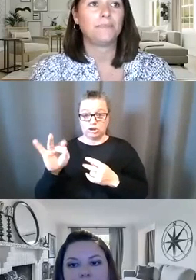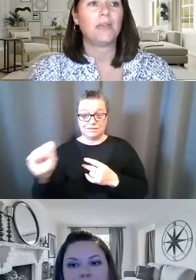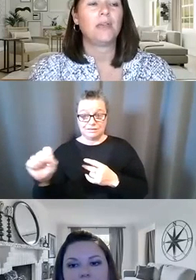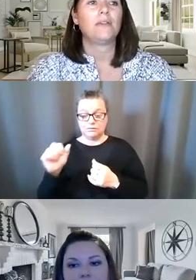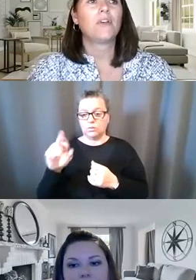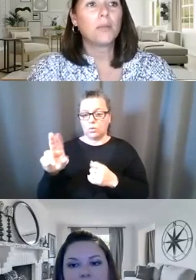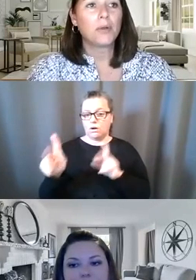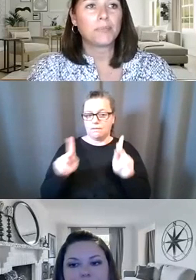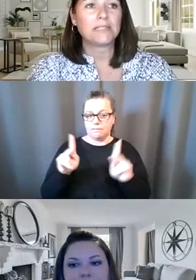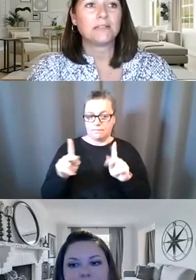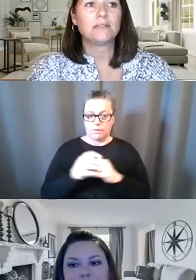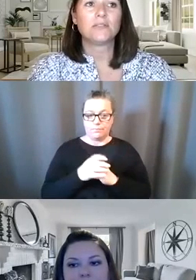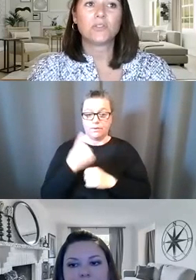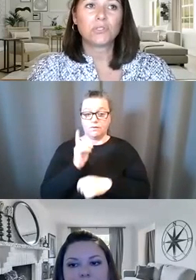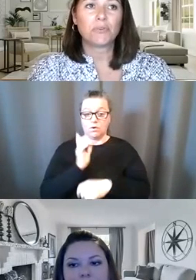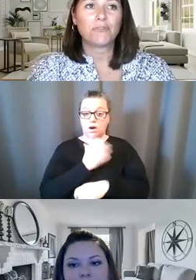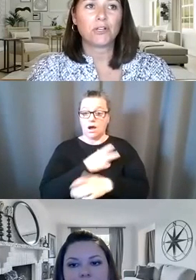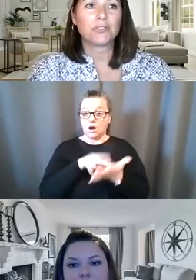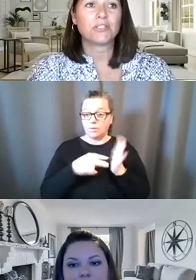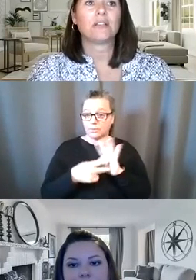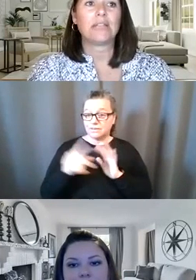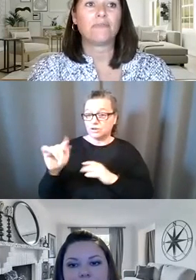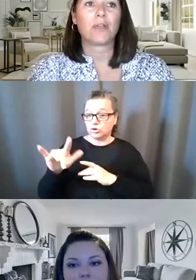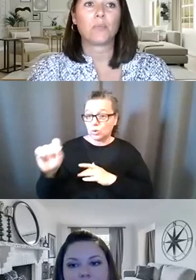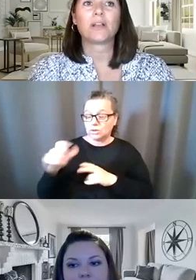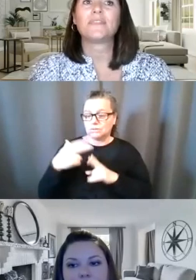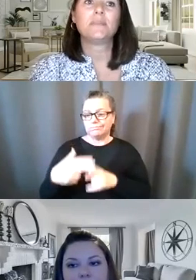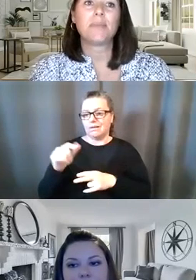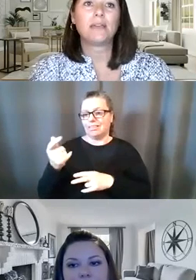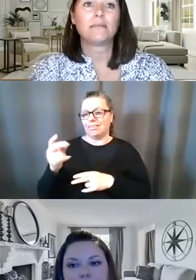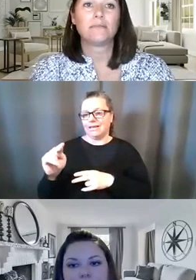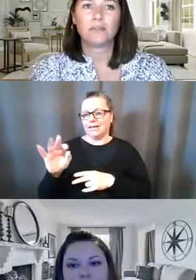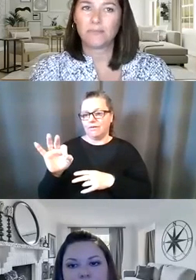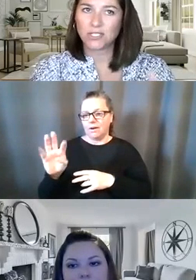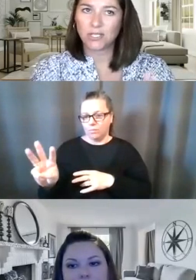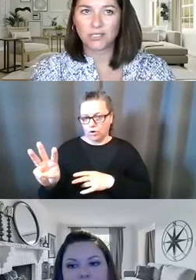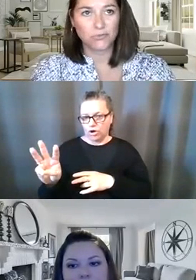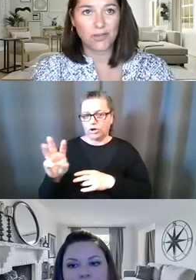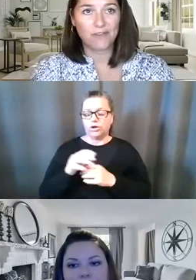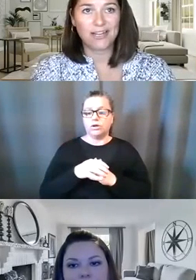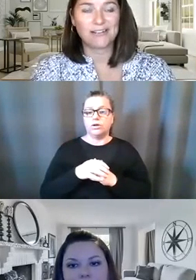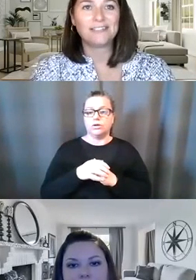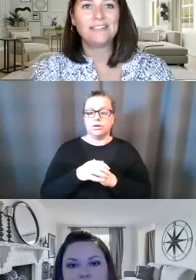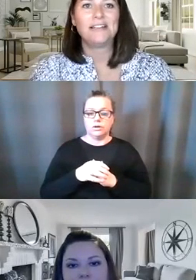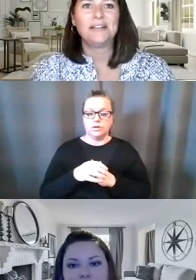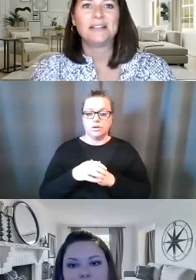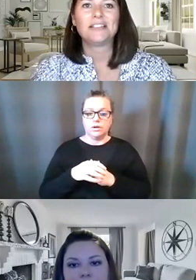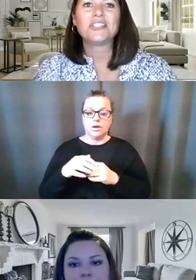people. For our purposes, tools refers to the lean framework of the DMAIC, the wrench and the screwdriver